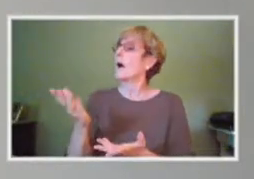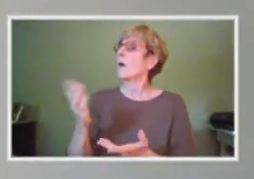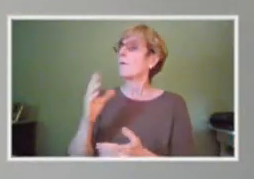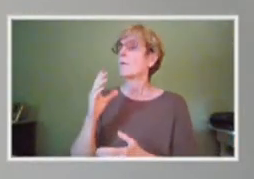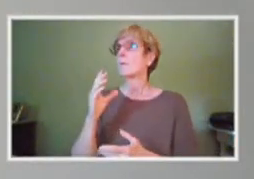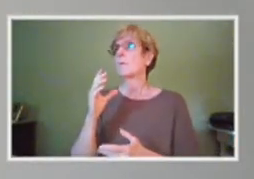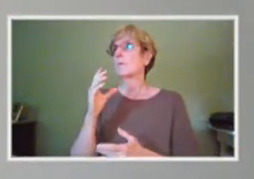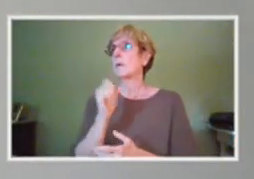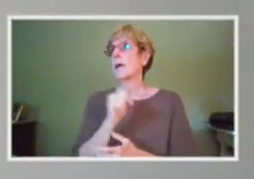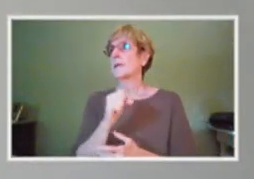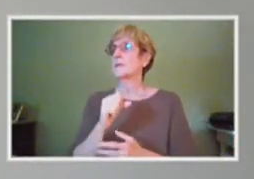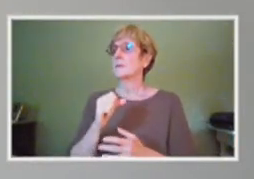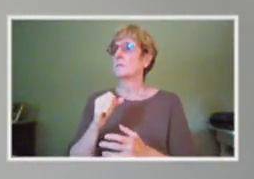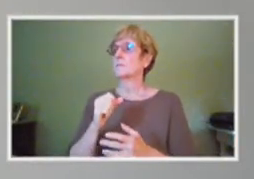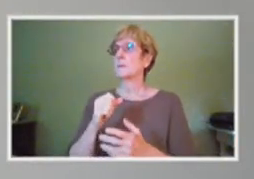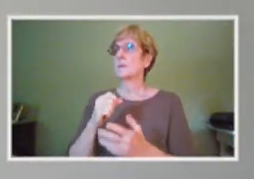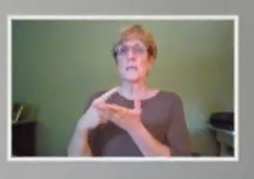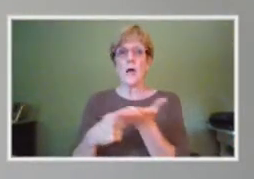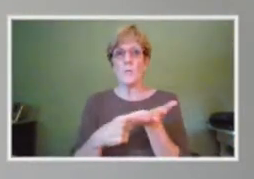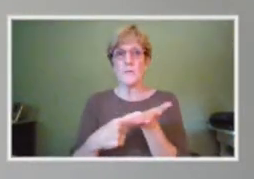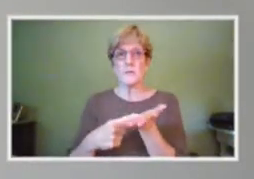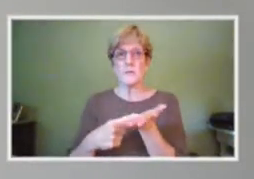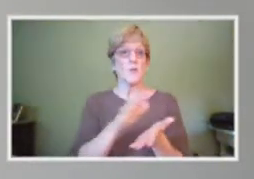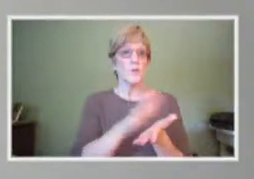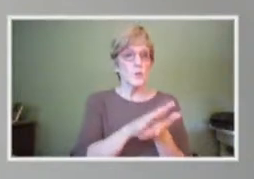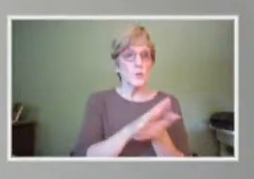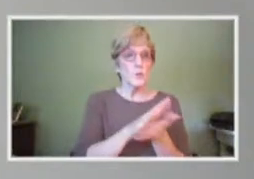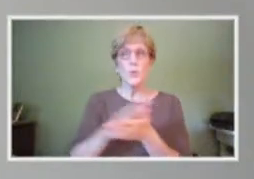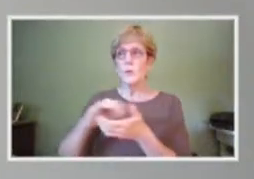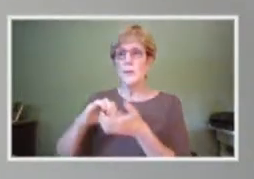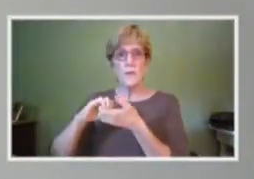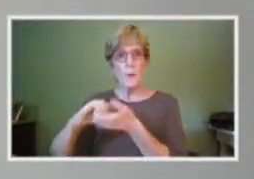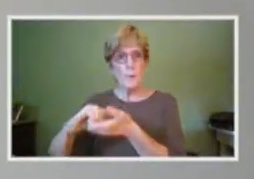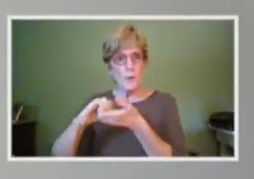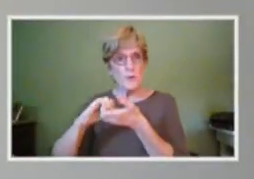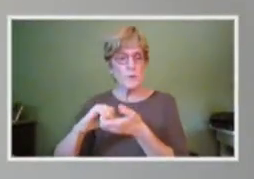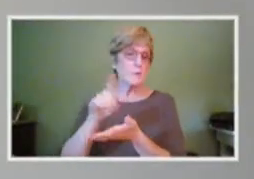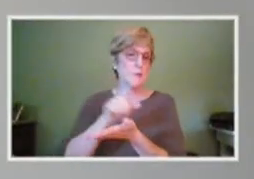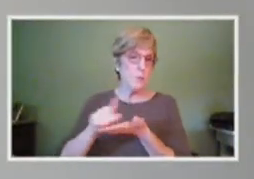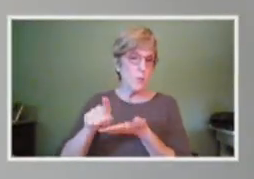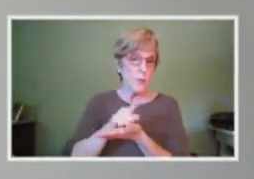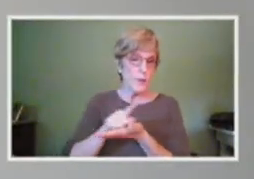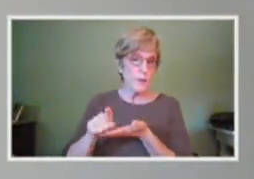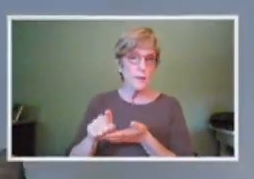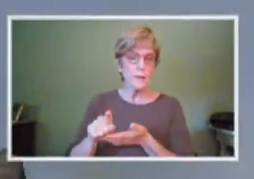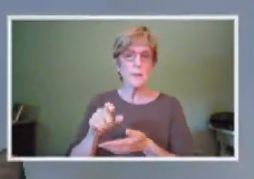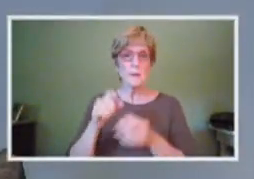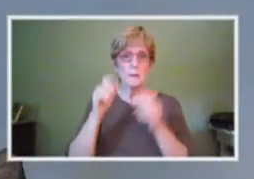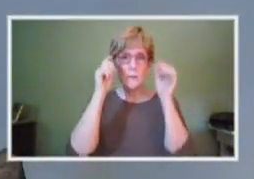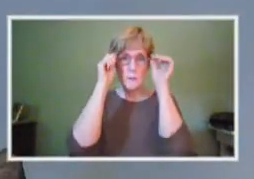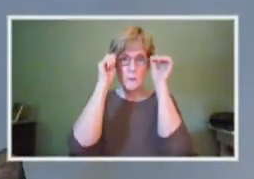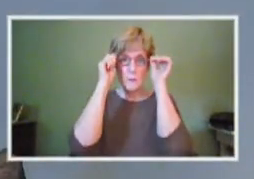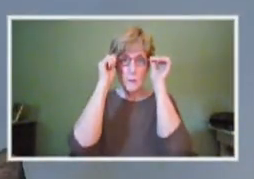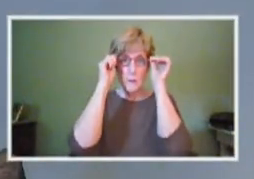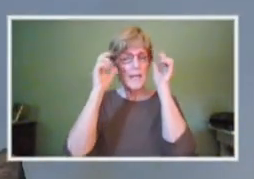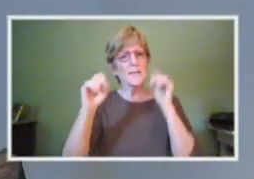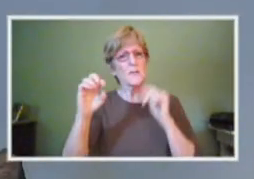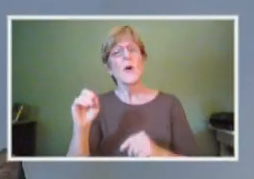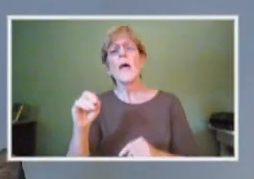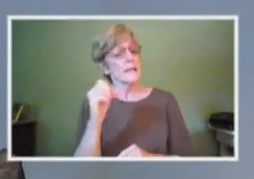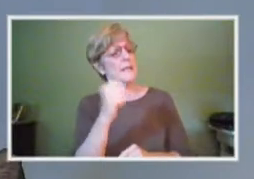Just the conversation between the school and our partnership, was it on a weekly basis? But I think you clearly say SROs. It's just